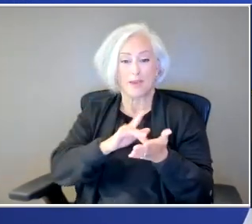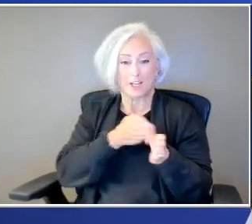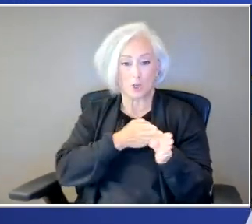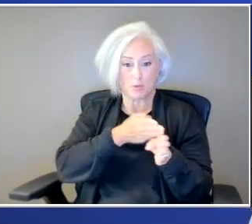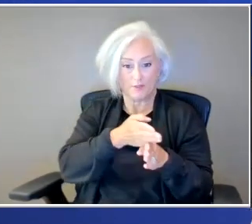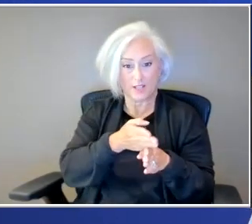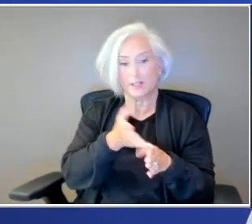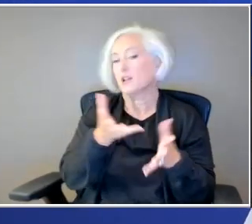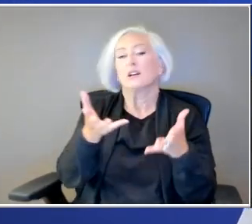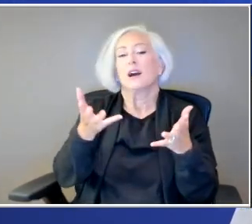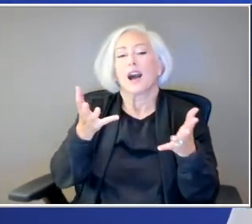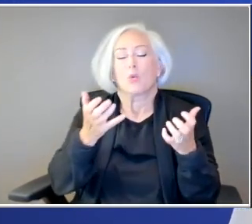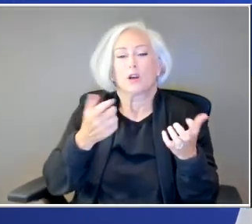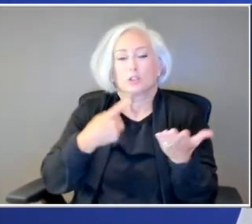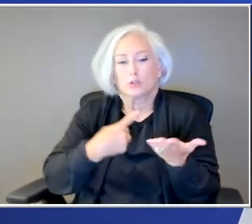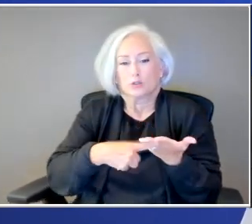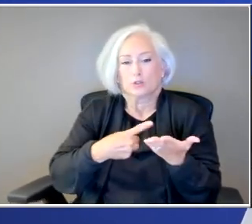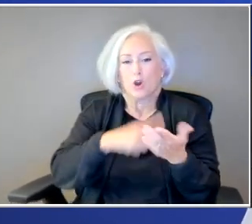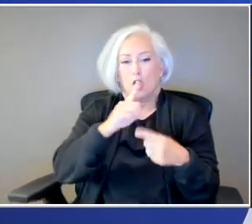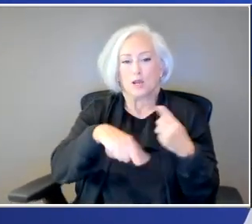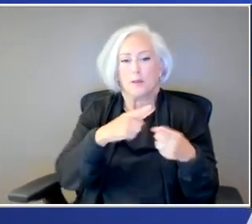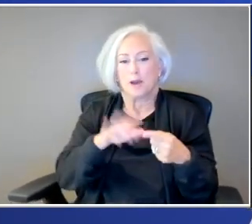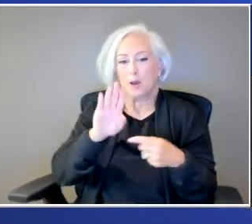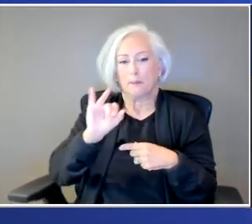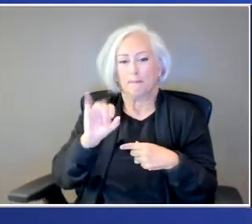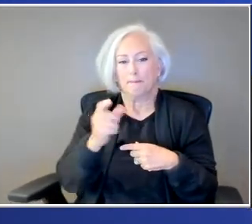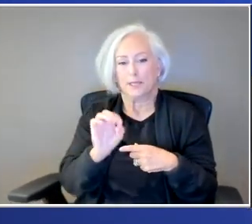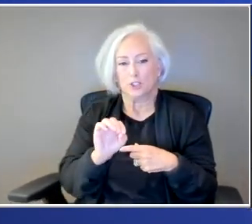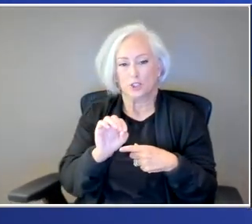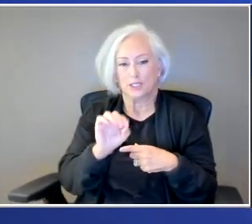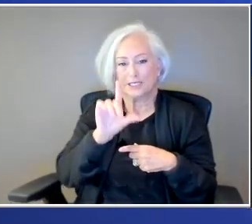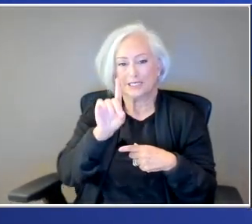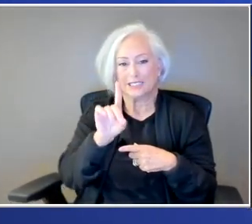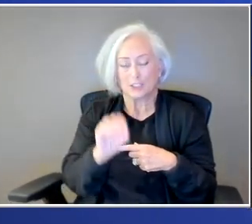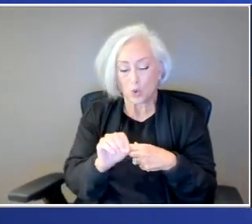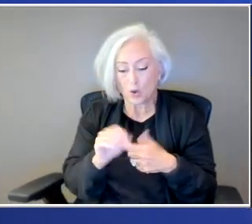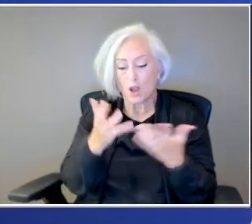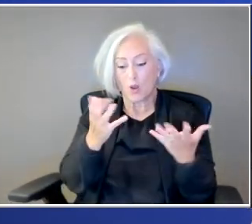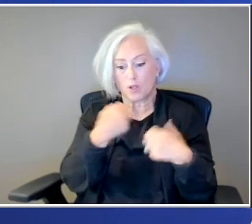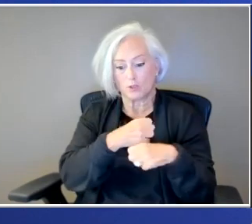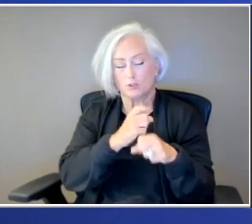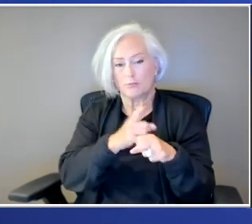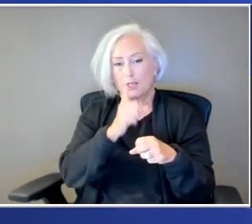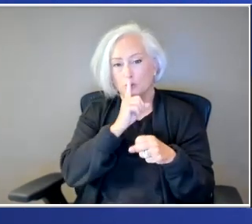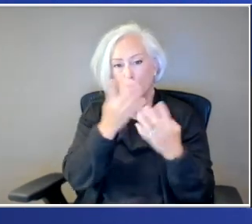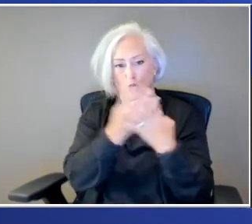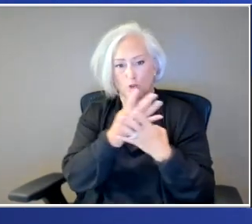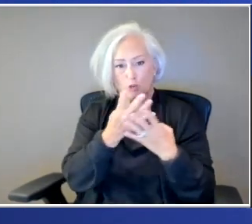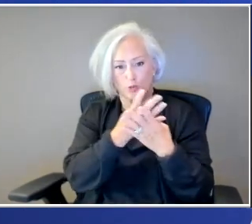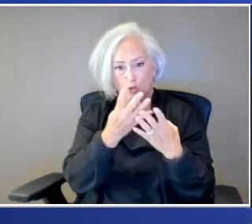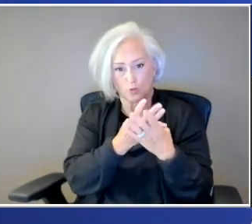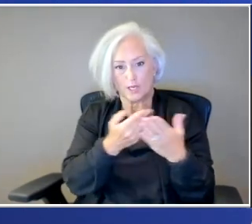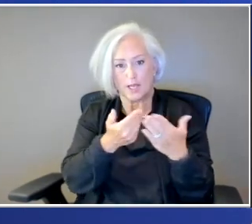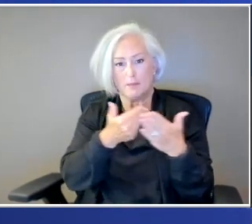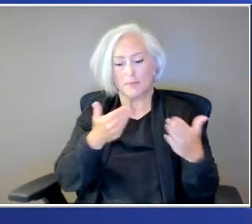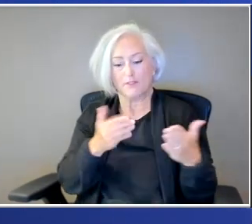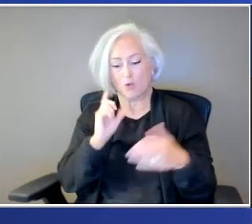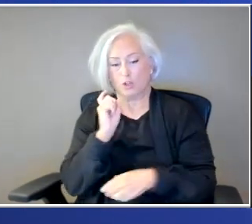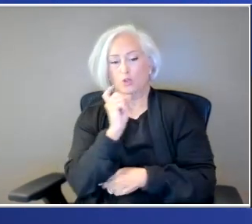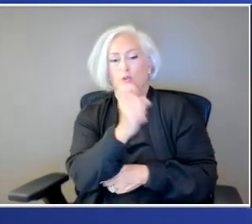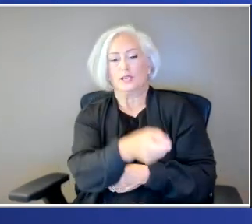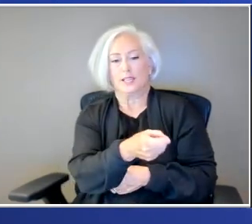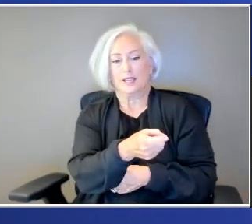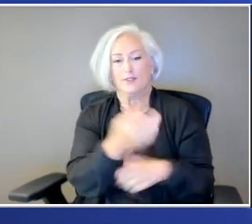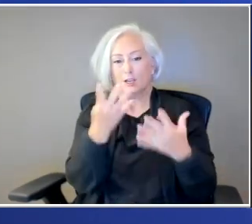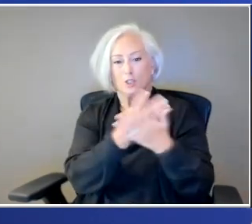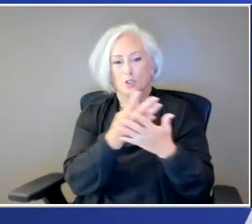has been a lot about binge eating disorders and other eating disorders, I want to advocate for making sure that you're screening before prescribing, so screening for any binge eating disorder so that you